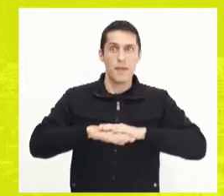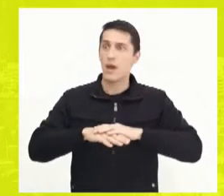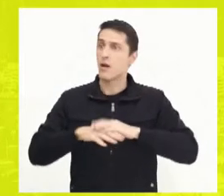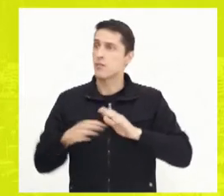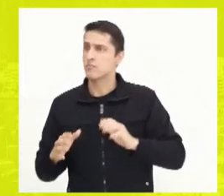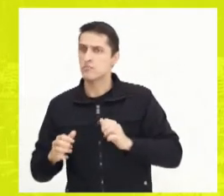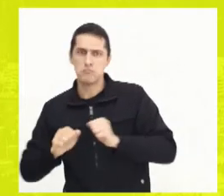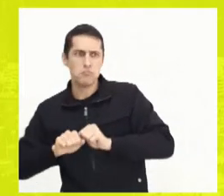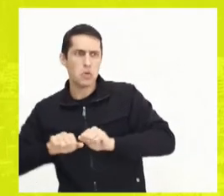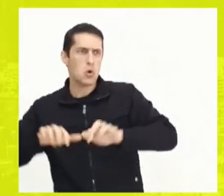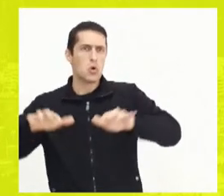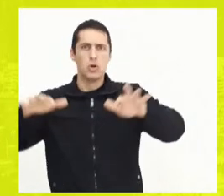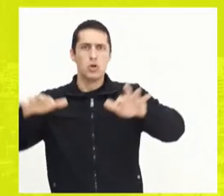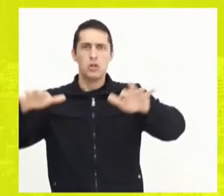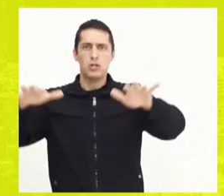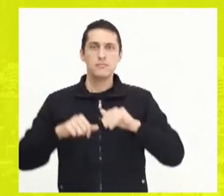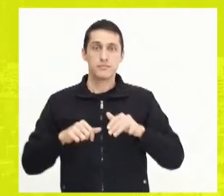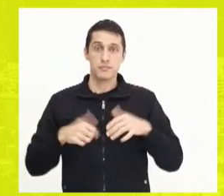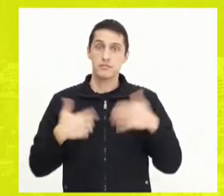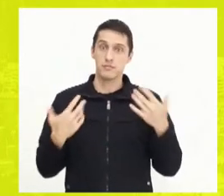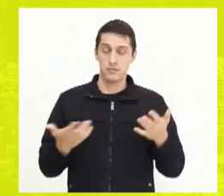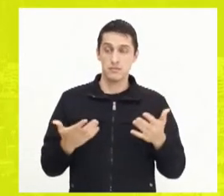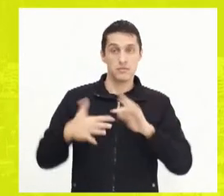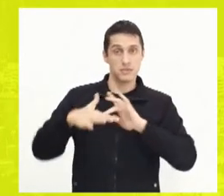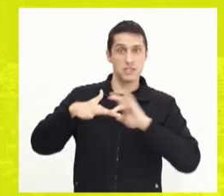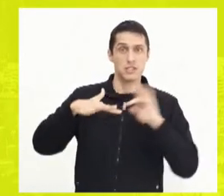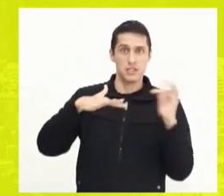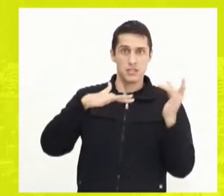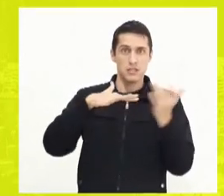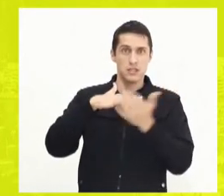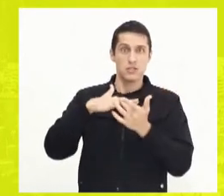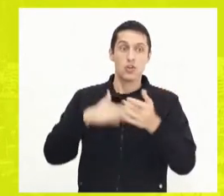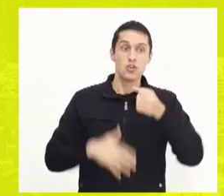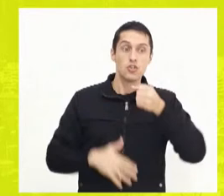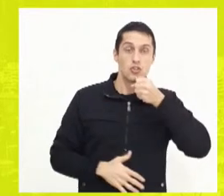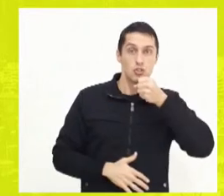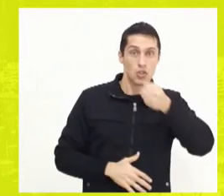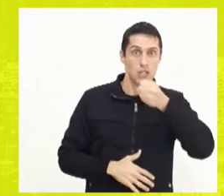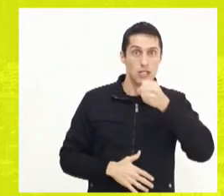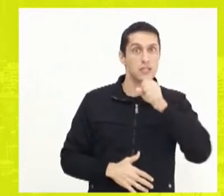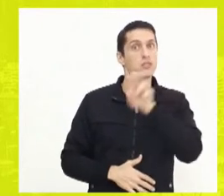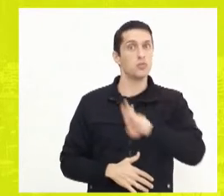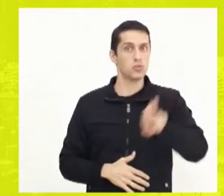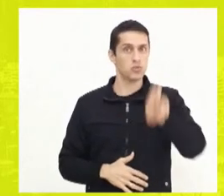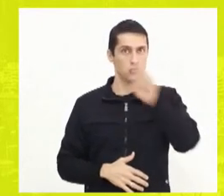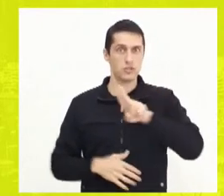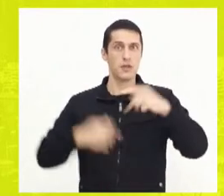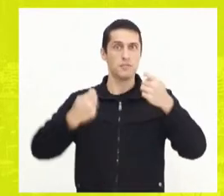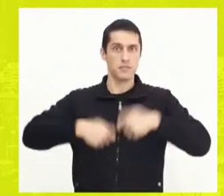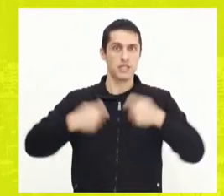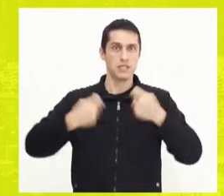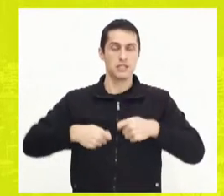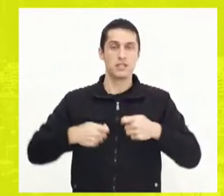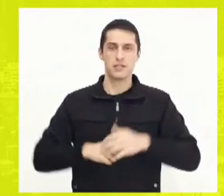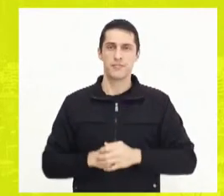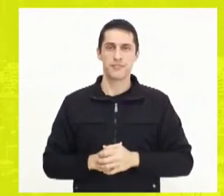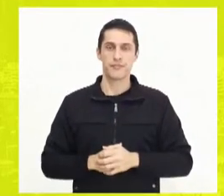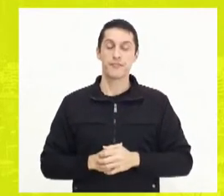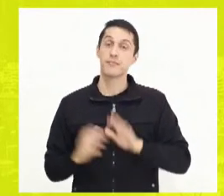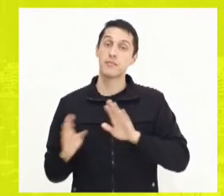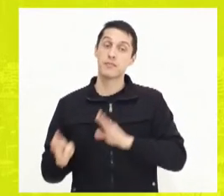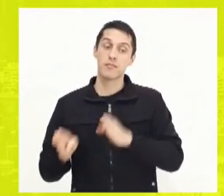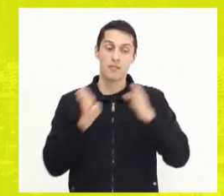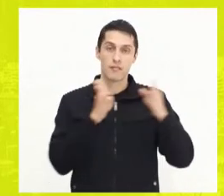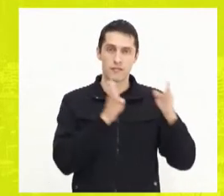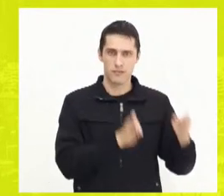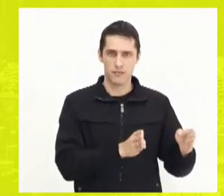social media and journalists must be in social media it's an important part of public space on the other